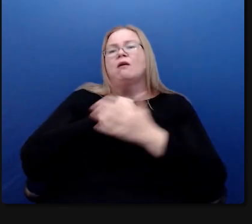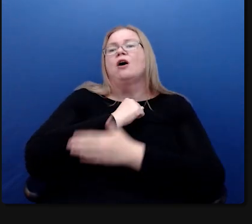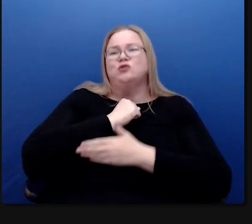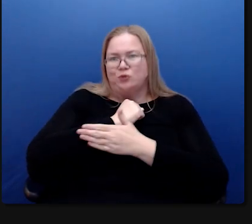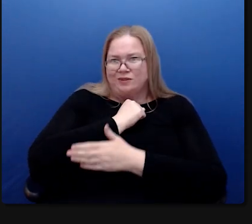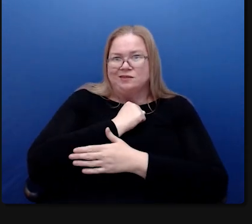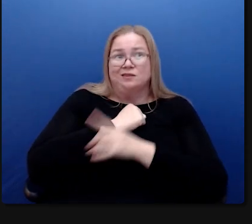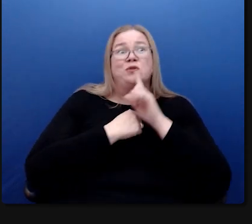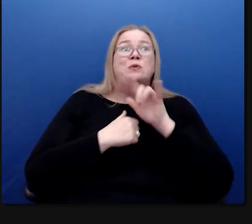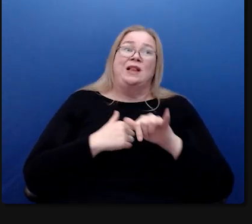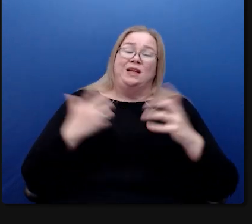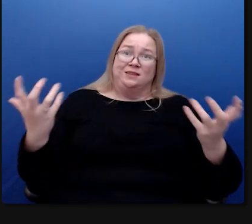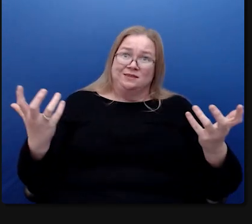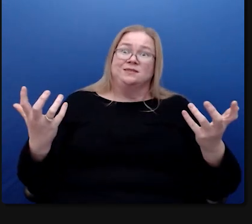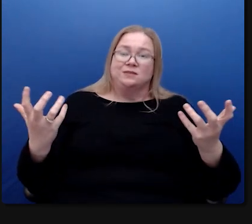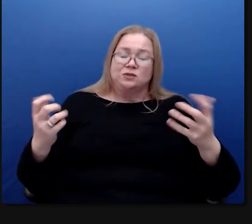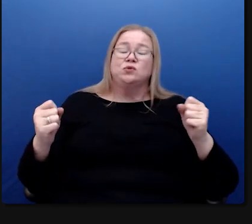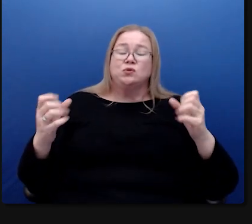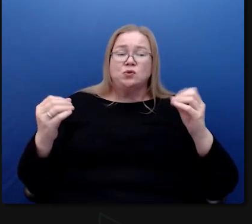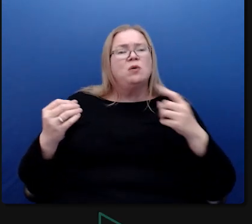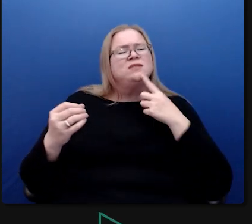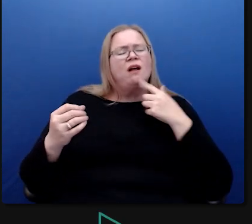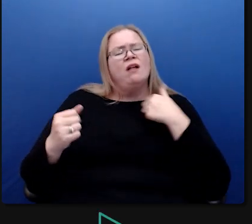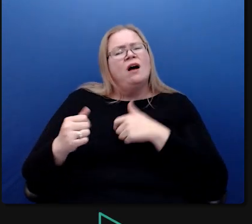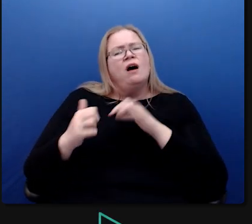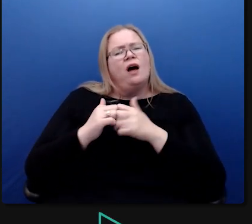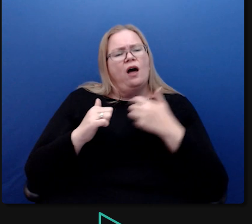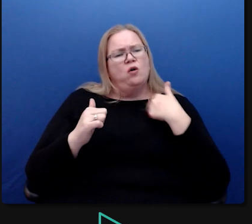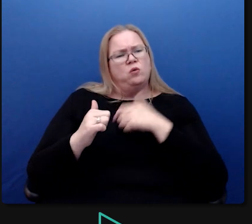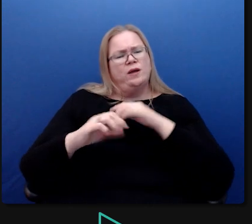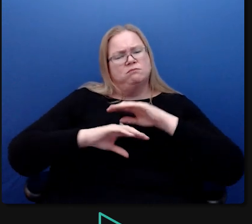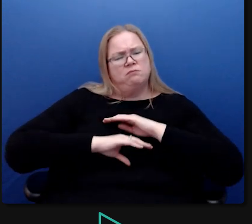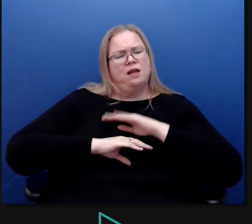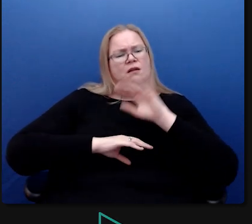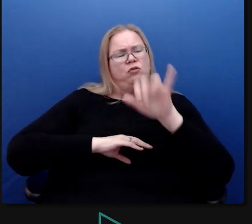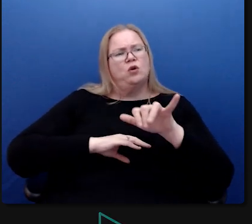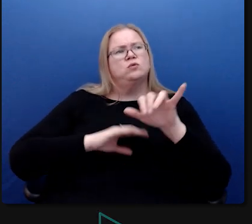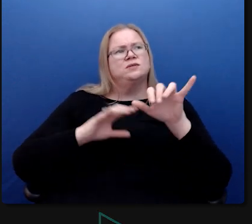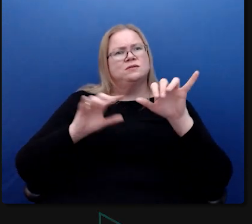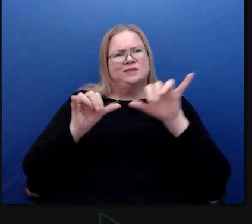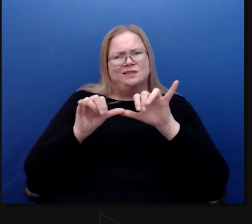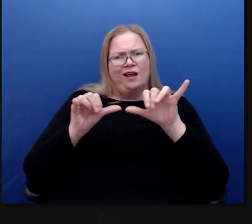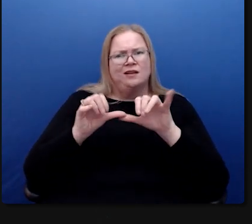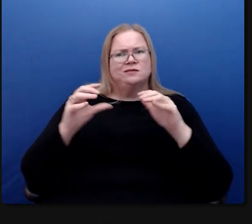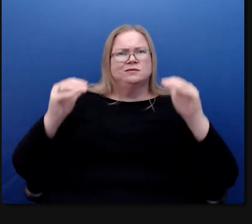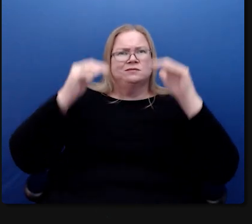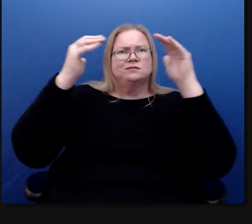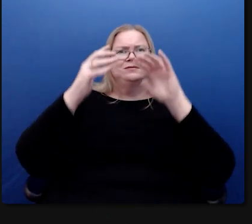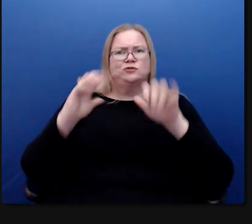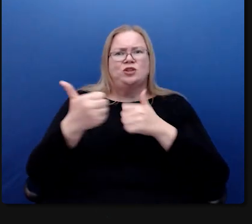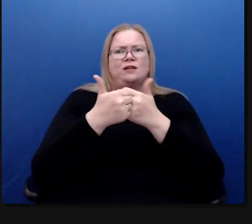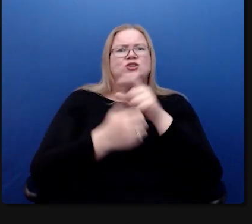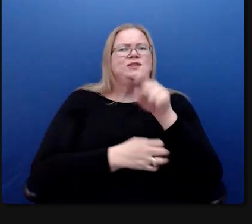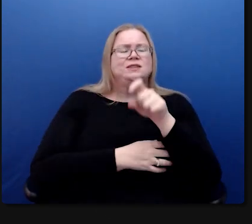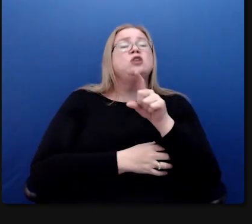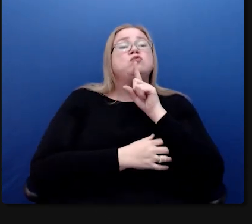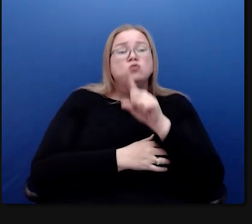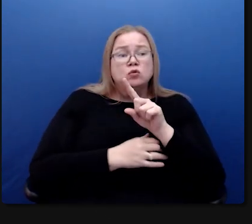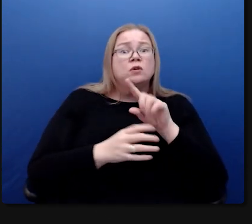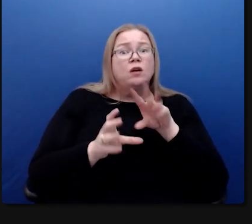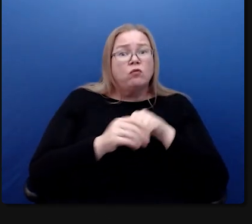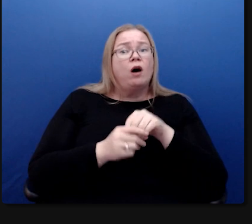what really makes Two Hat unique is the fact that we bring the other side of the equation here, which is the humanities. So not only